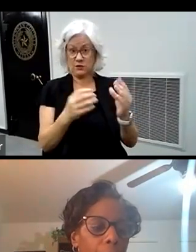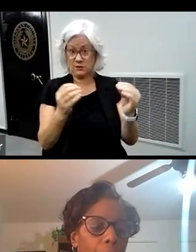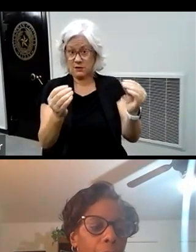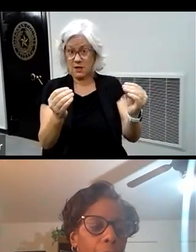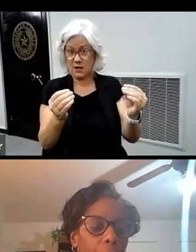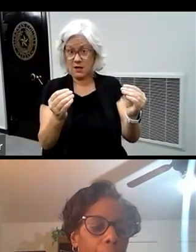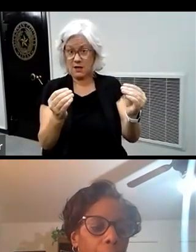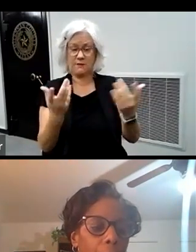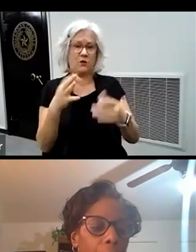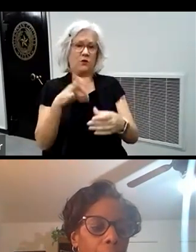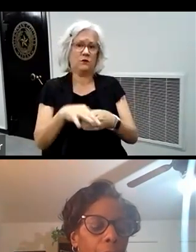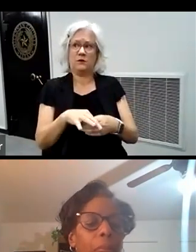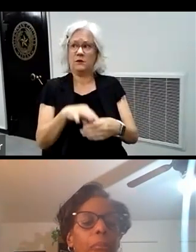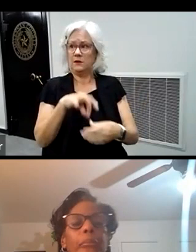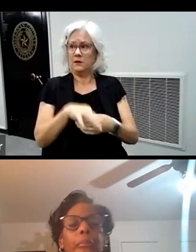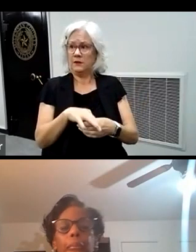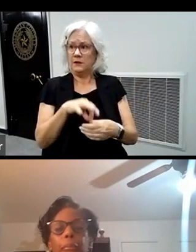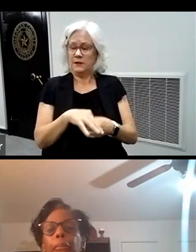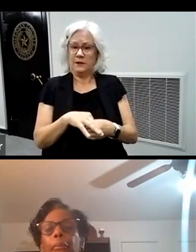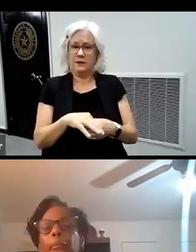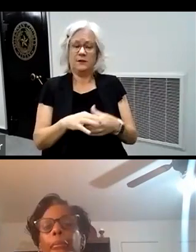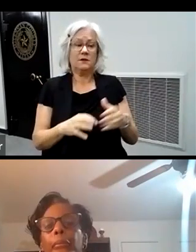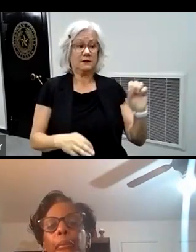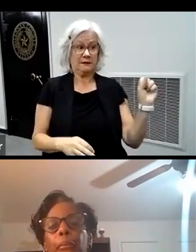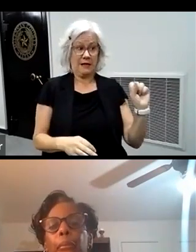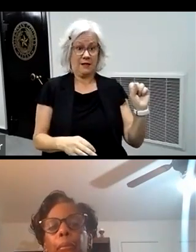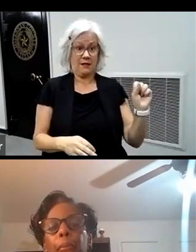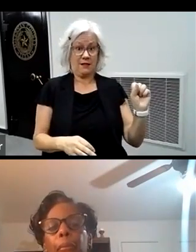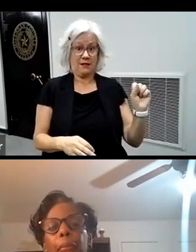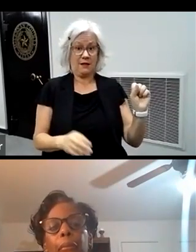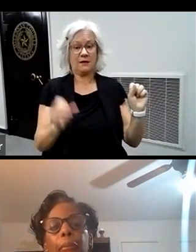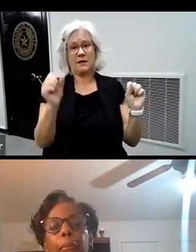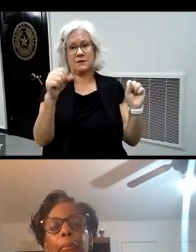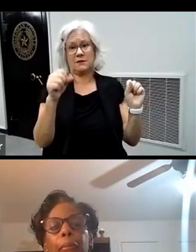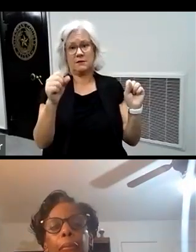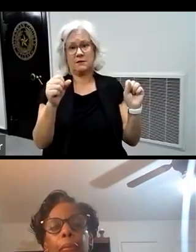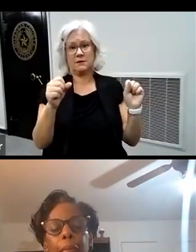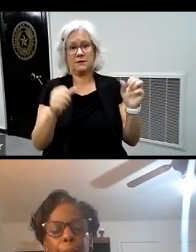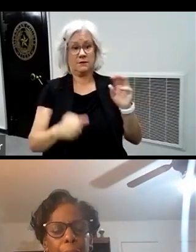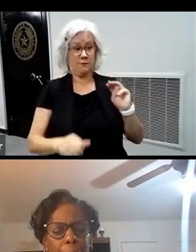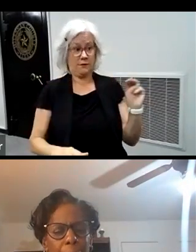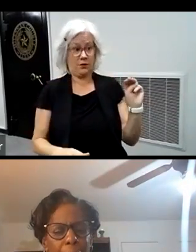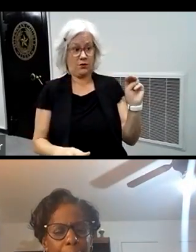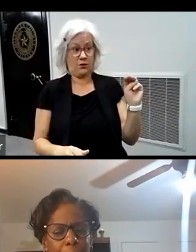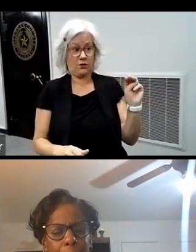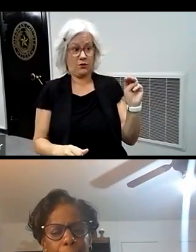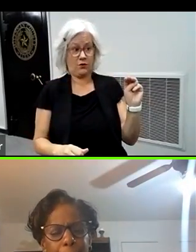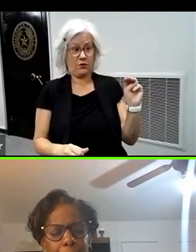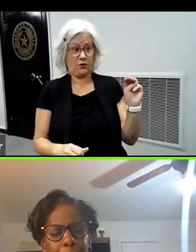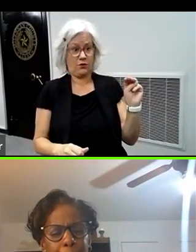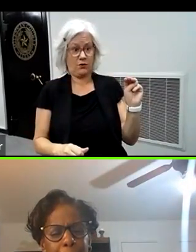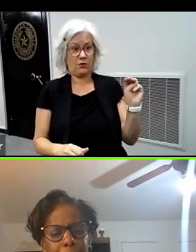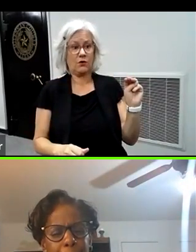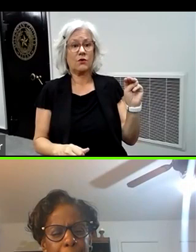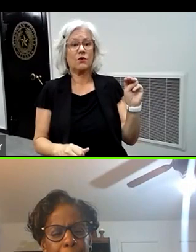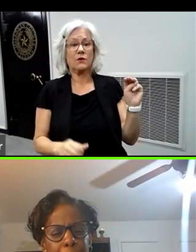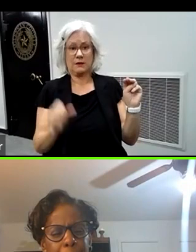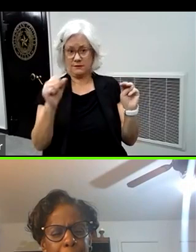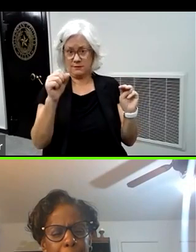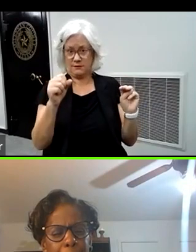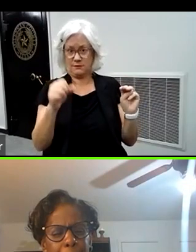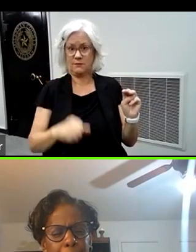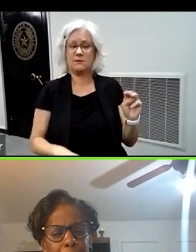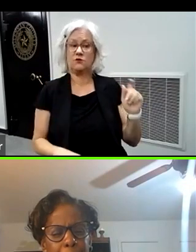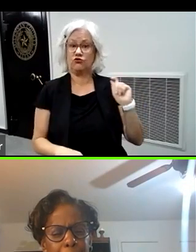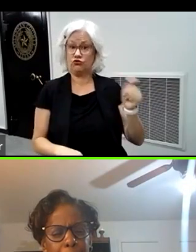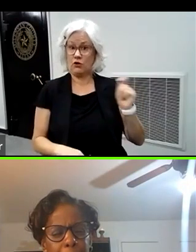discussion, call for a vote. Commissioner Snell, Aye. Commissioner Miller, Aye. Judge